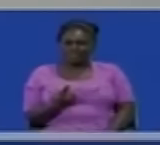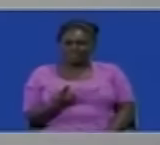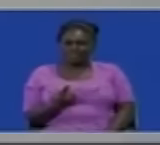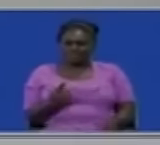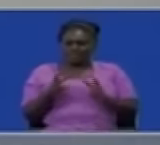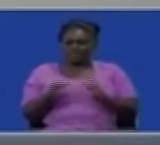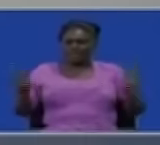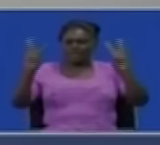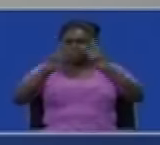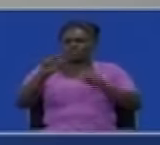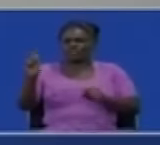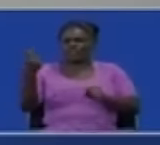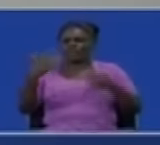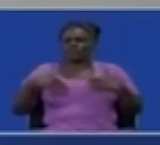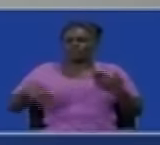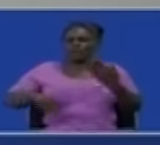we put in these elections?